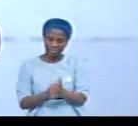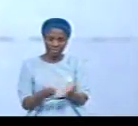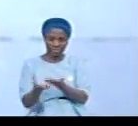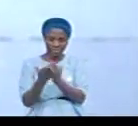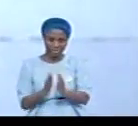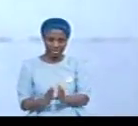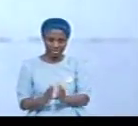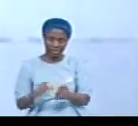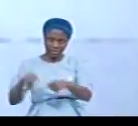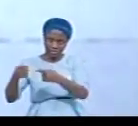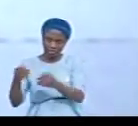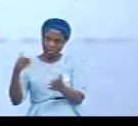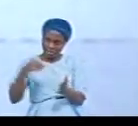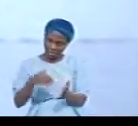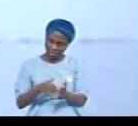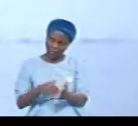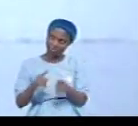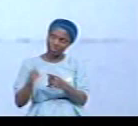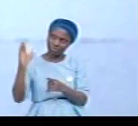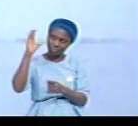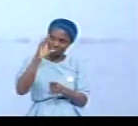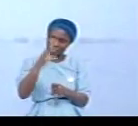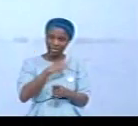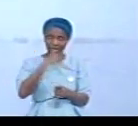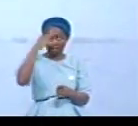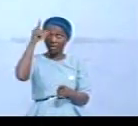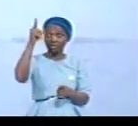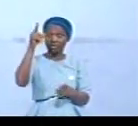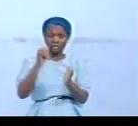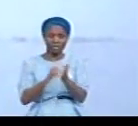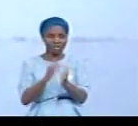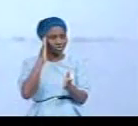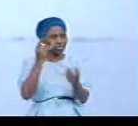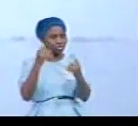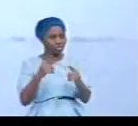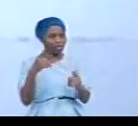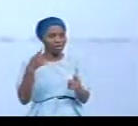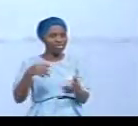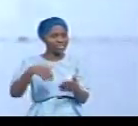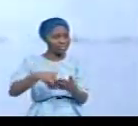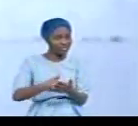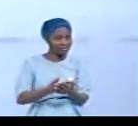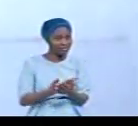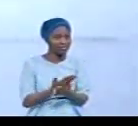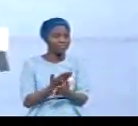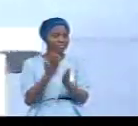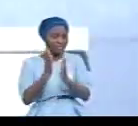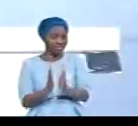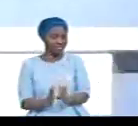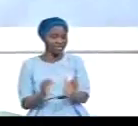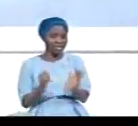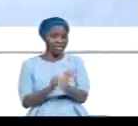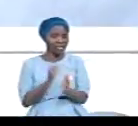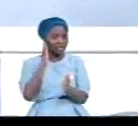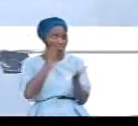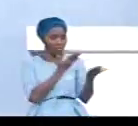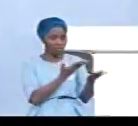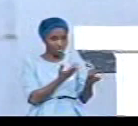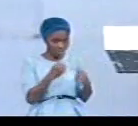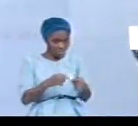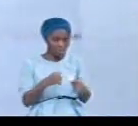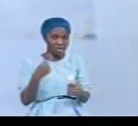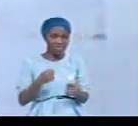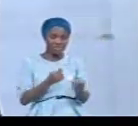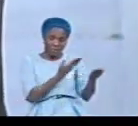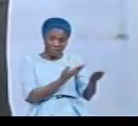the refreshing that will come, the refresher that will come, the bringer of the rain, of the water